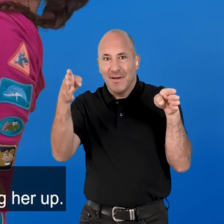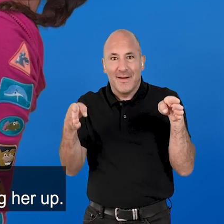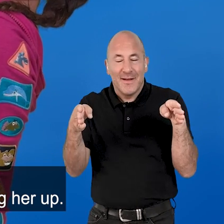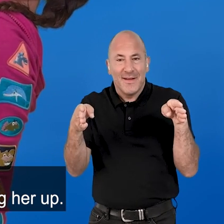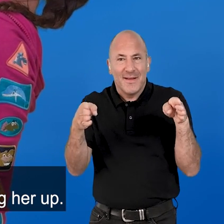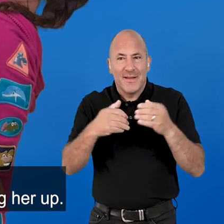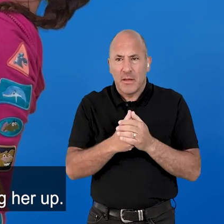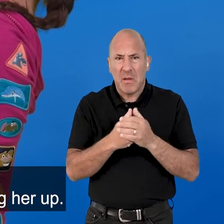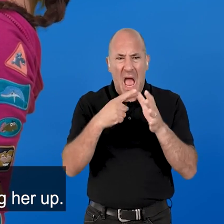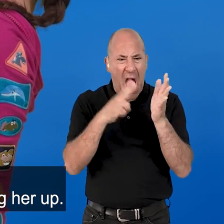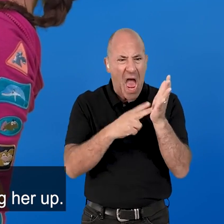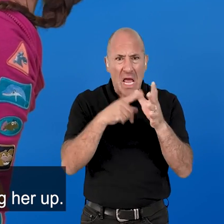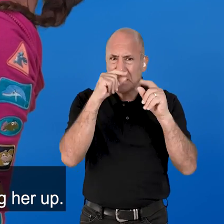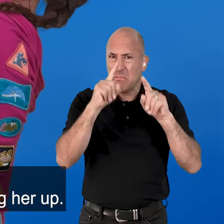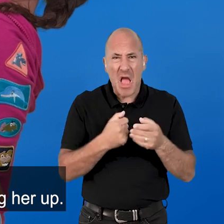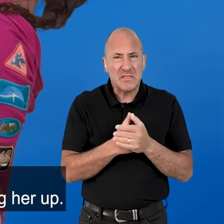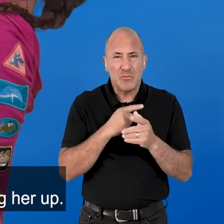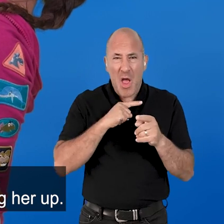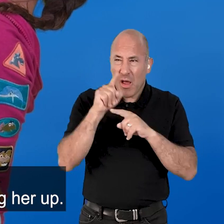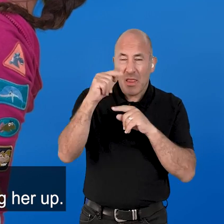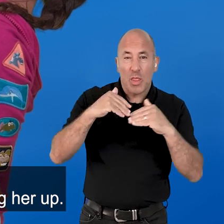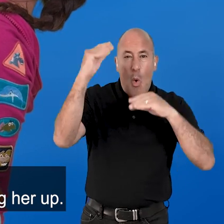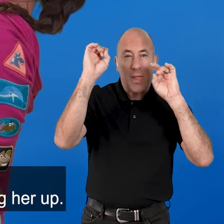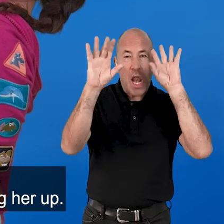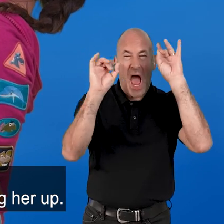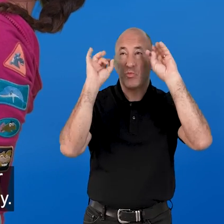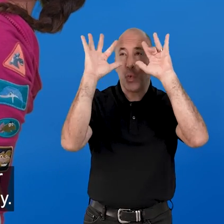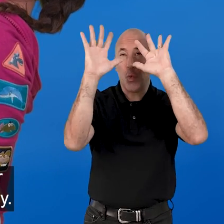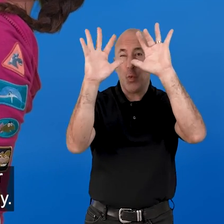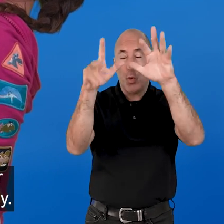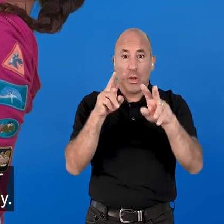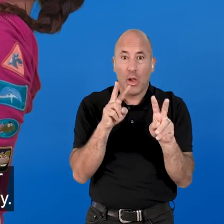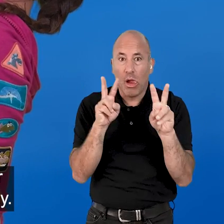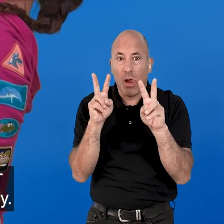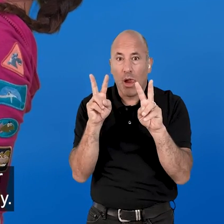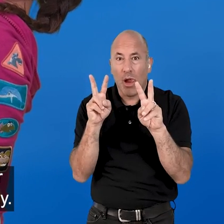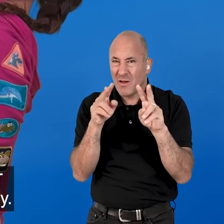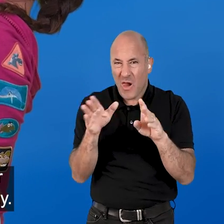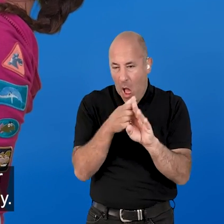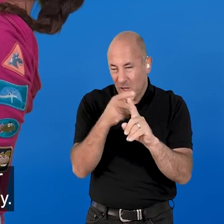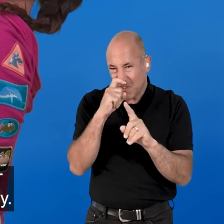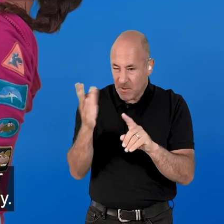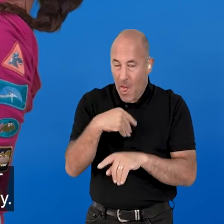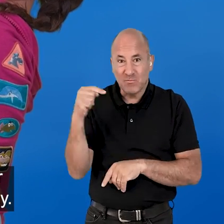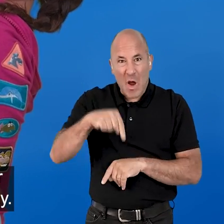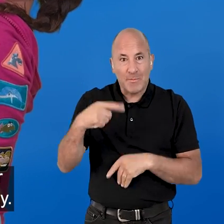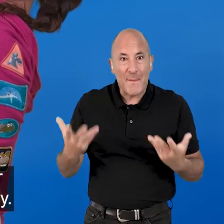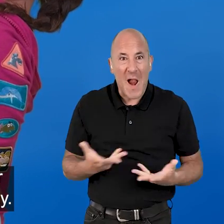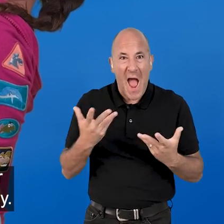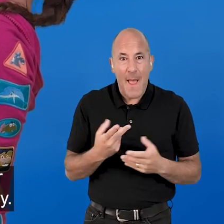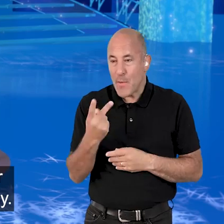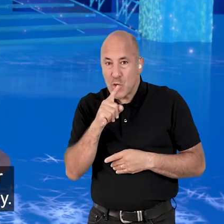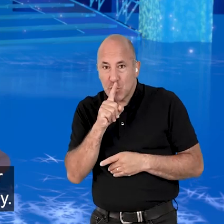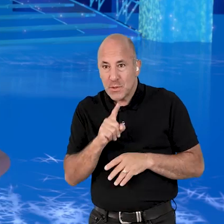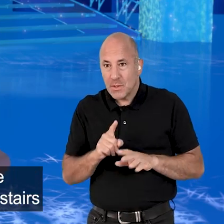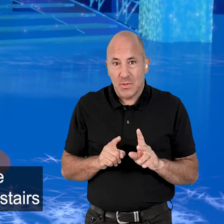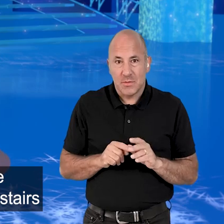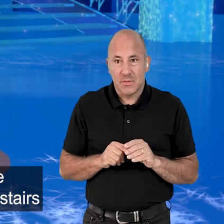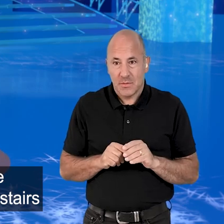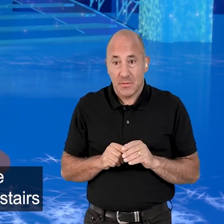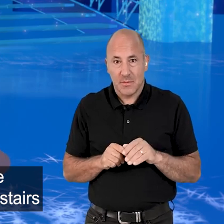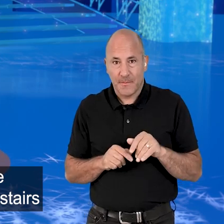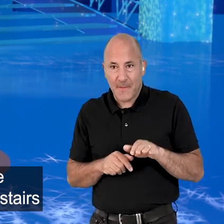Anna couldn't sleep. The northern lights were keeping her up. She convinces her sister to come downstairs to play. The